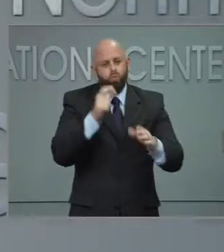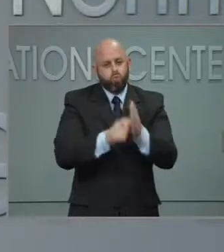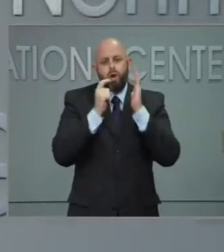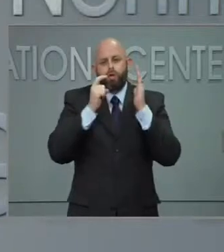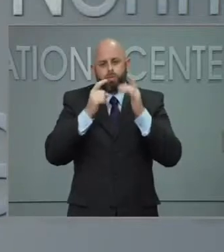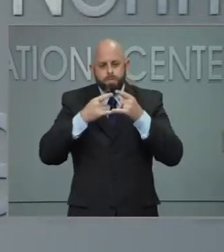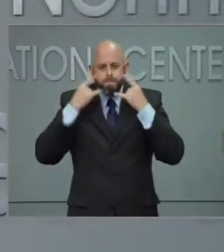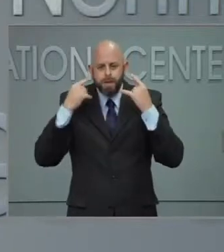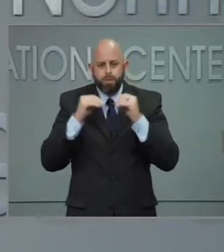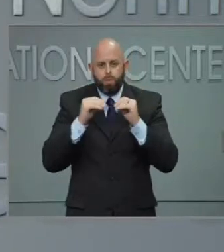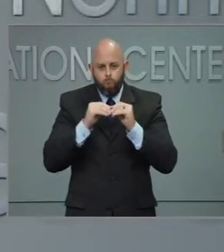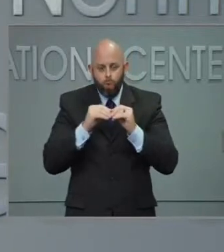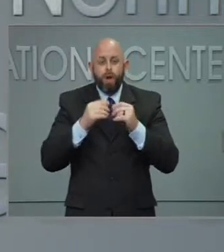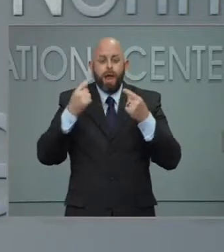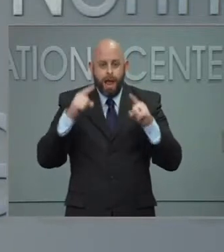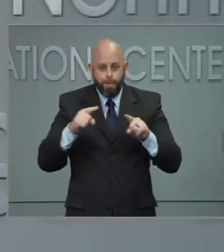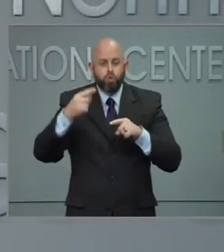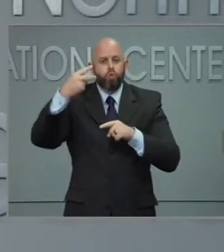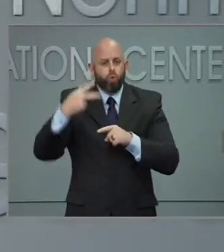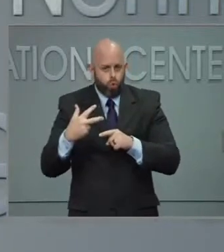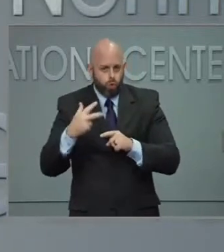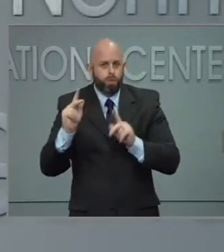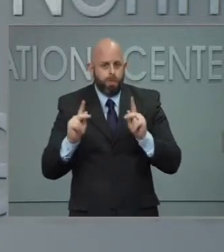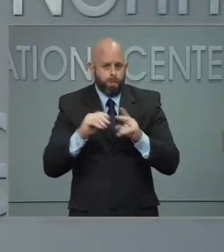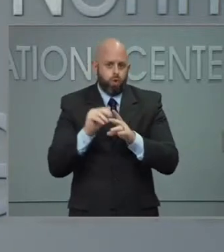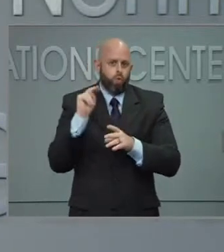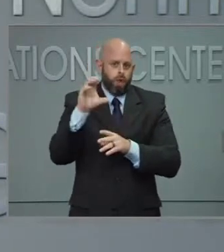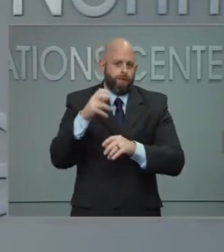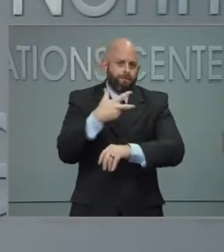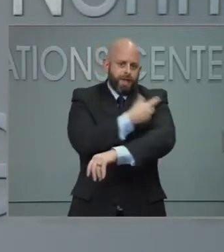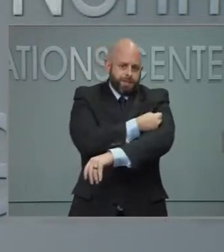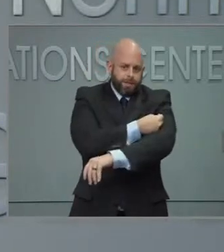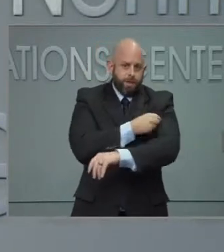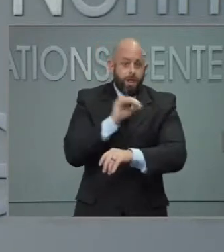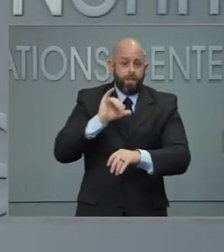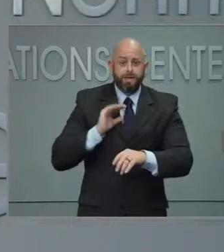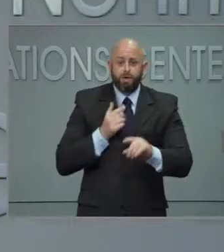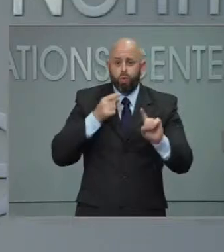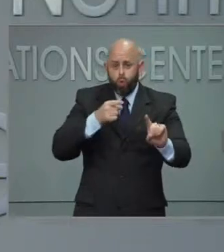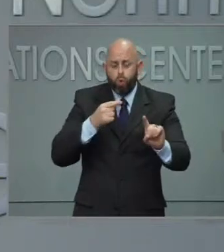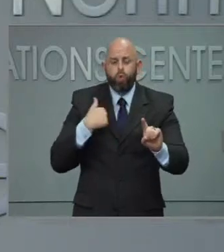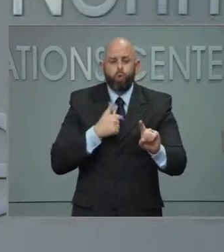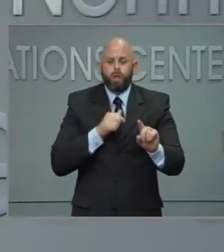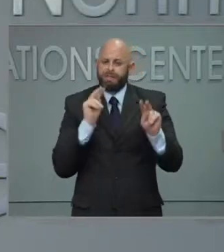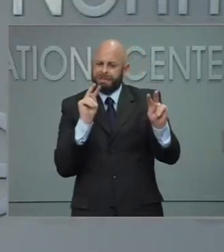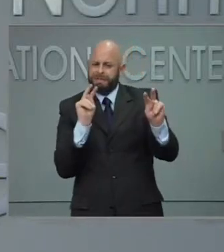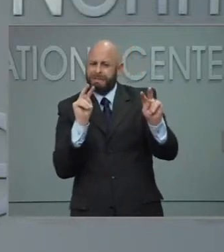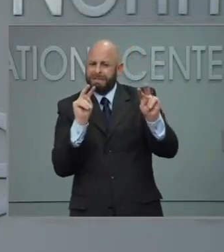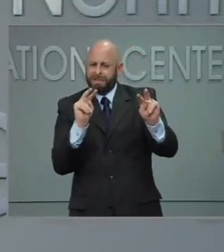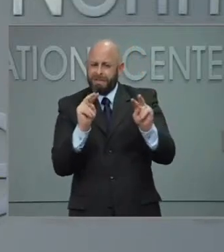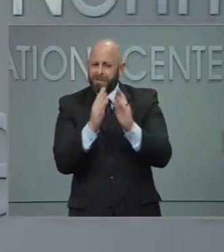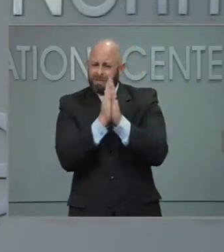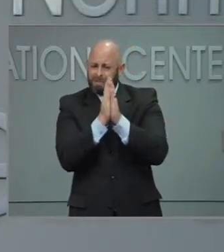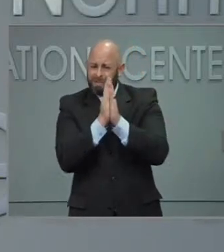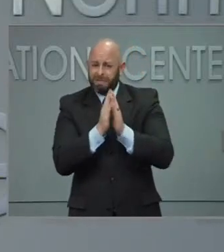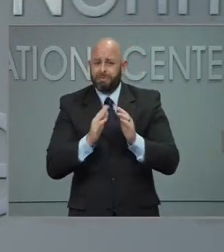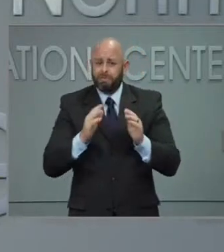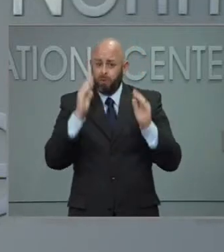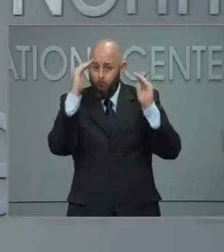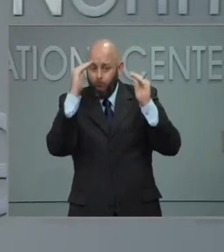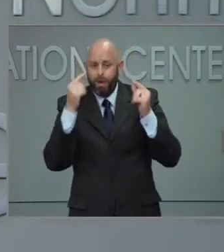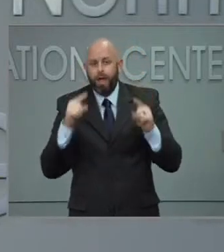get to 2/3 vaccinated. That's our goal. And we look forward to that day. I know everybody does.